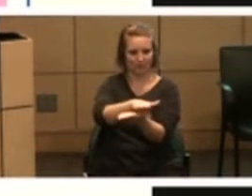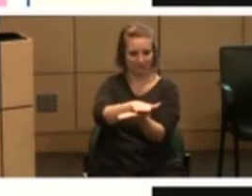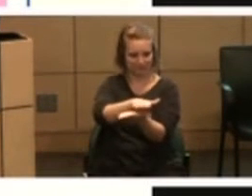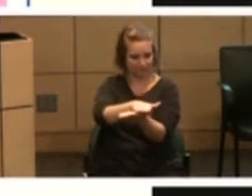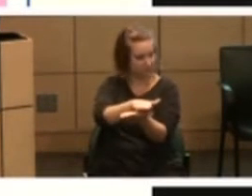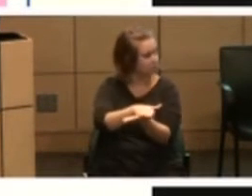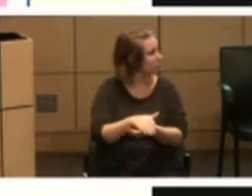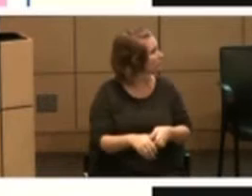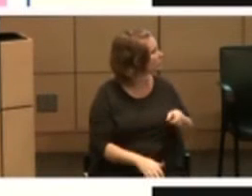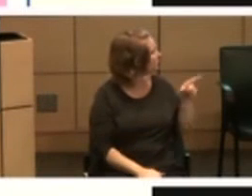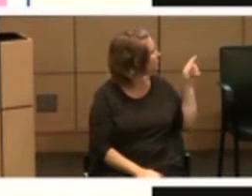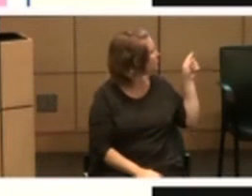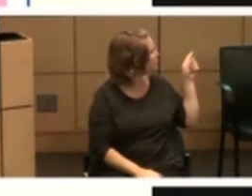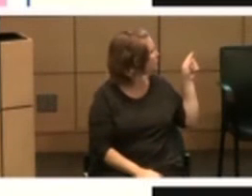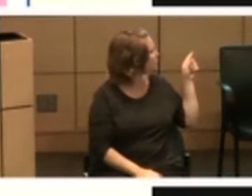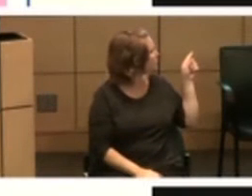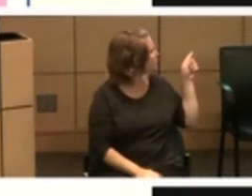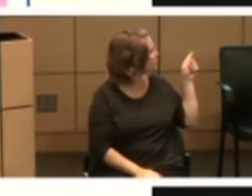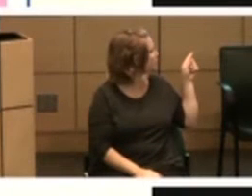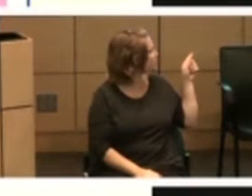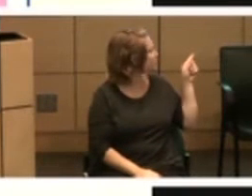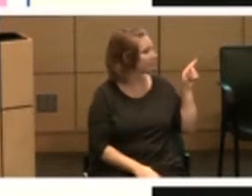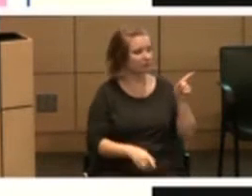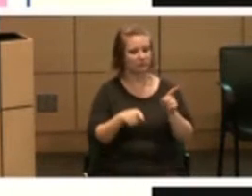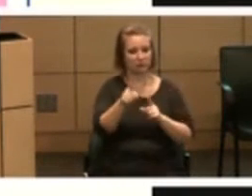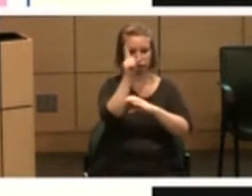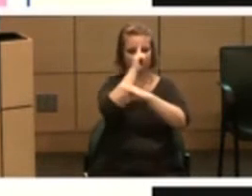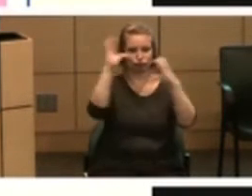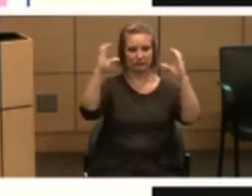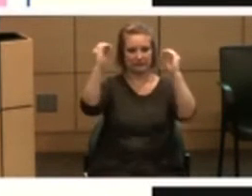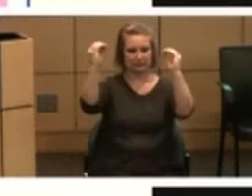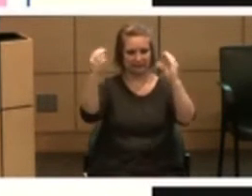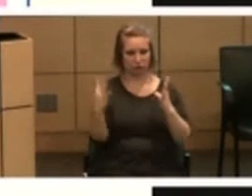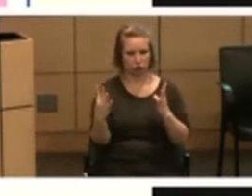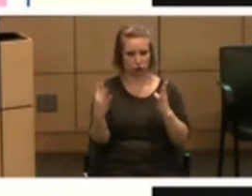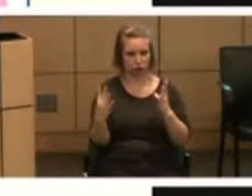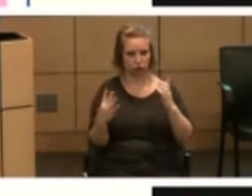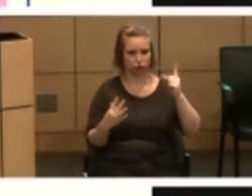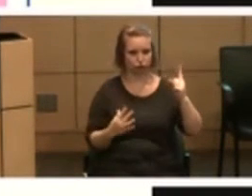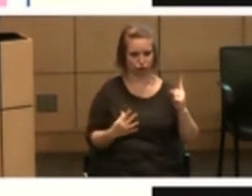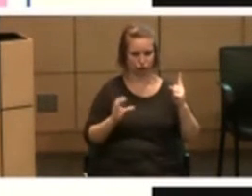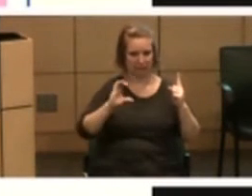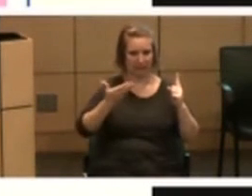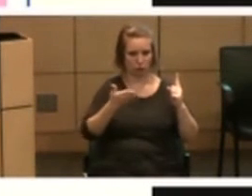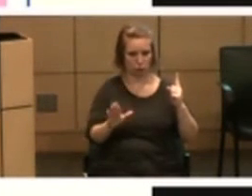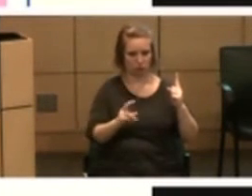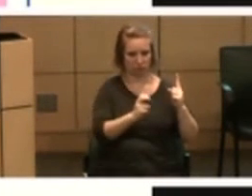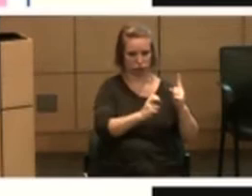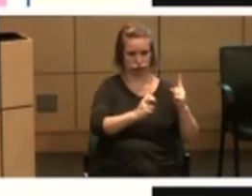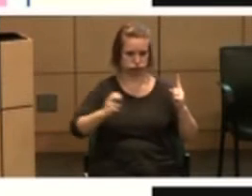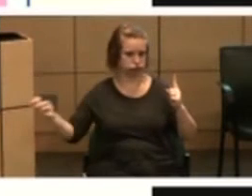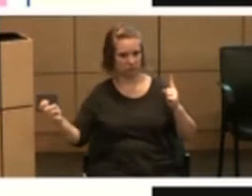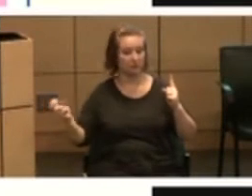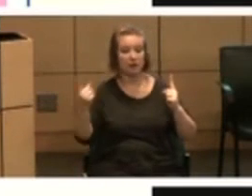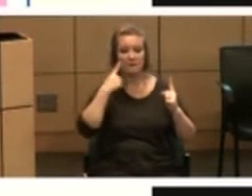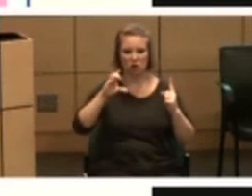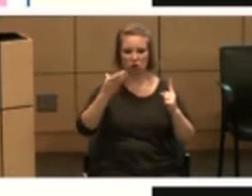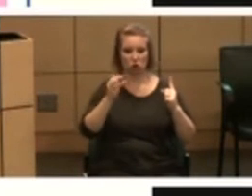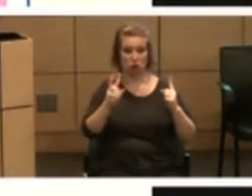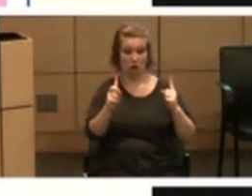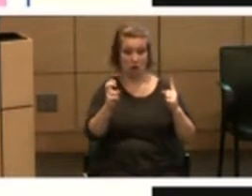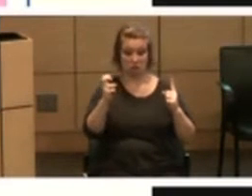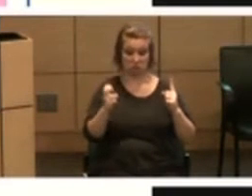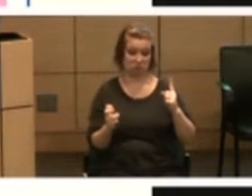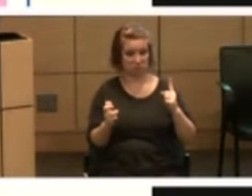you might think of, for example, a teacher here in a classroom, and for that a child in a classroom who